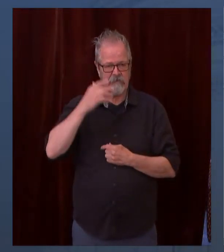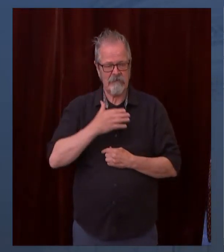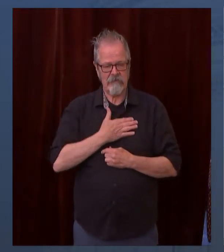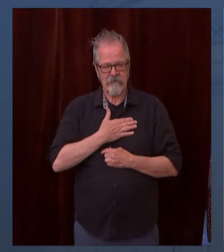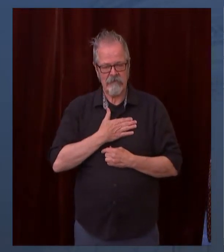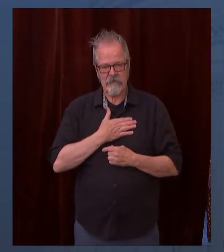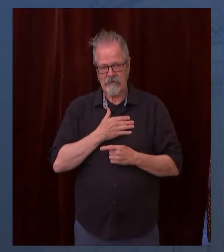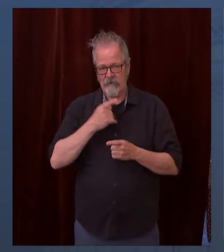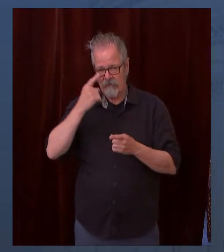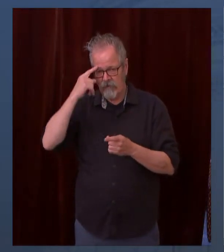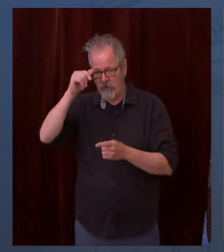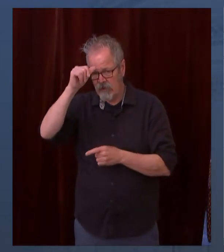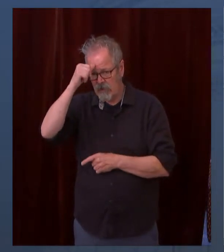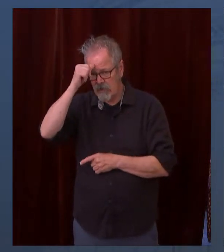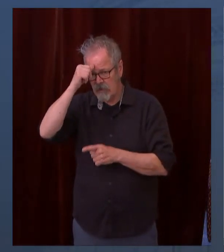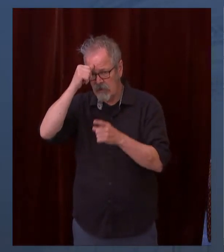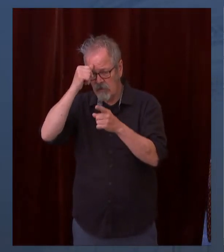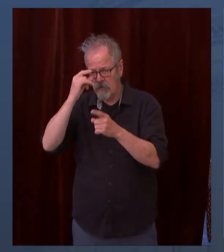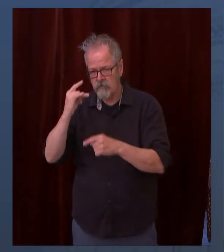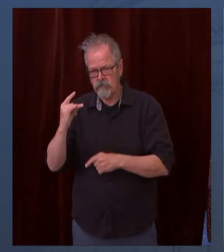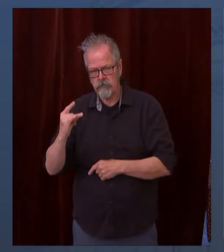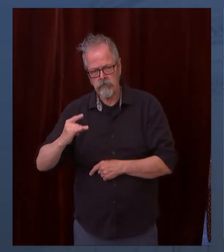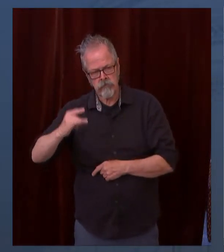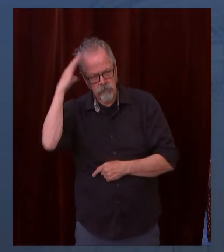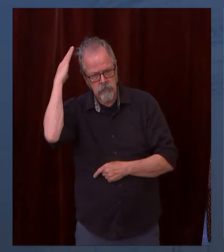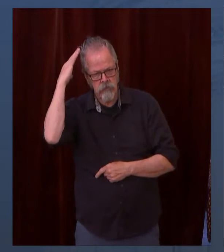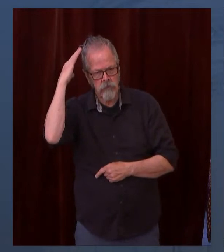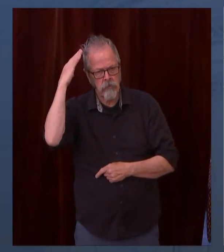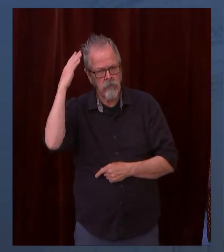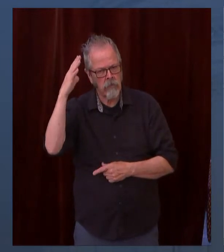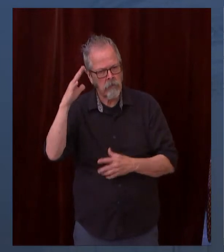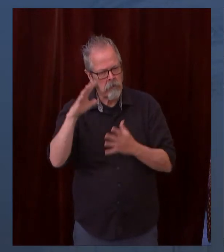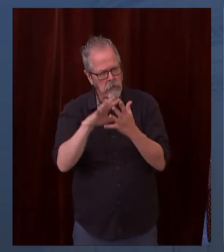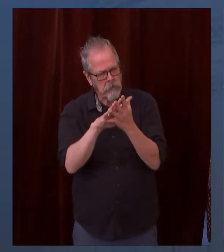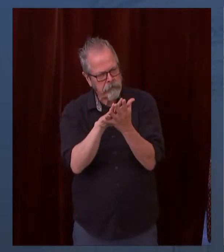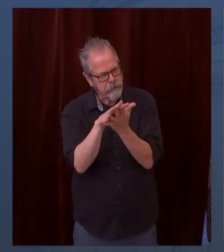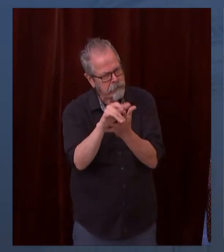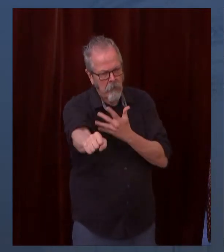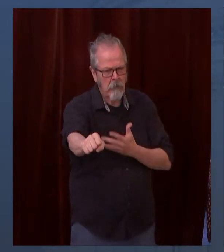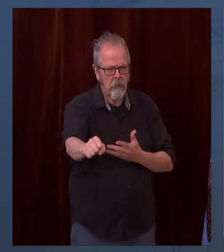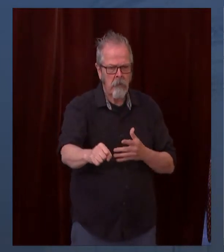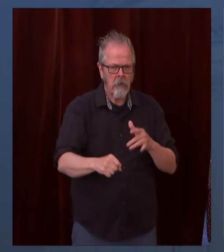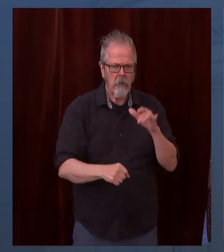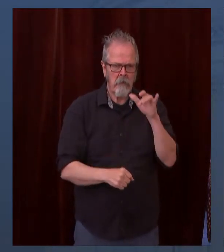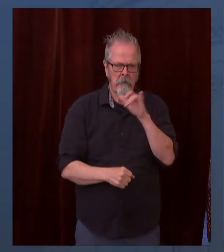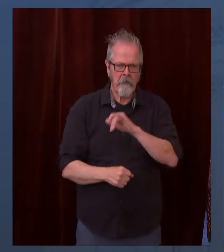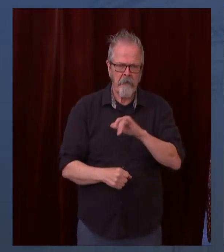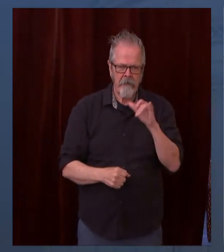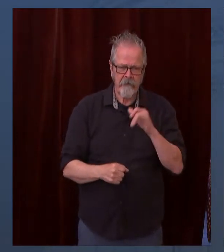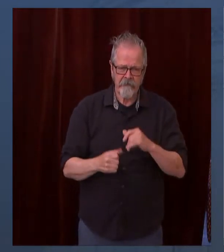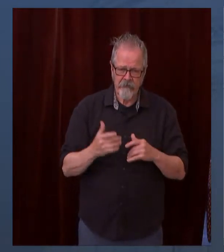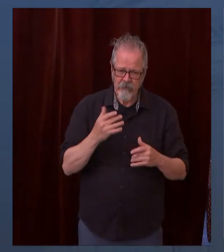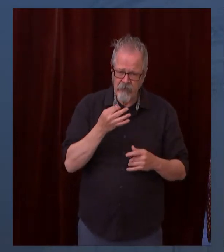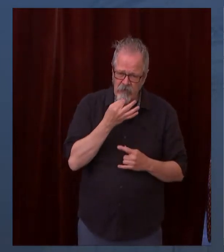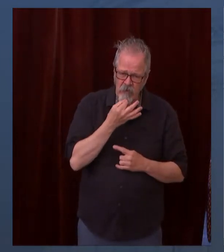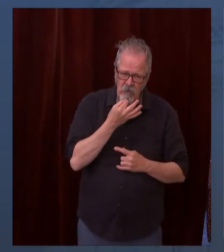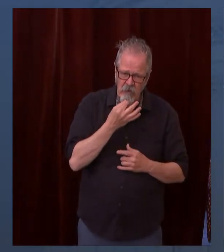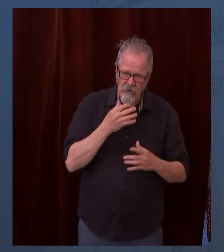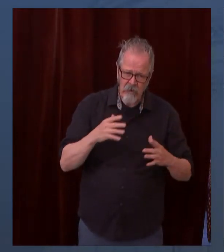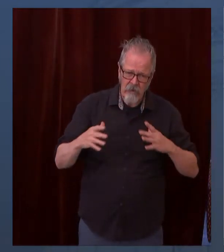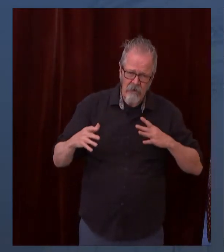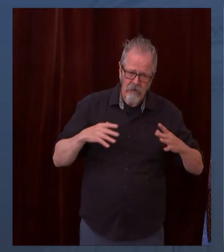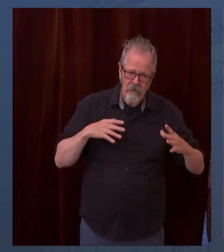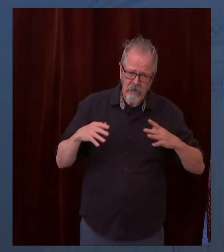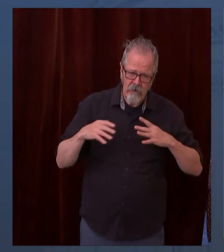remember to practice safe behaviors for the upcoming events. Cinco de Mayo is coming up next week. We have Mother's Day coming up, graduations, Memorial